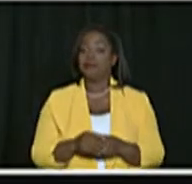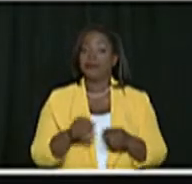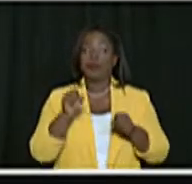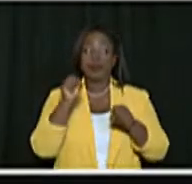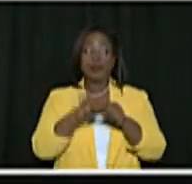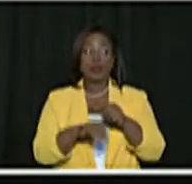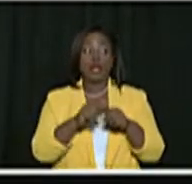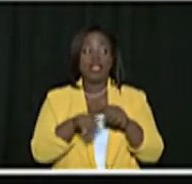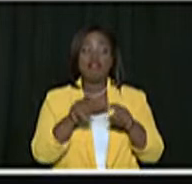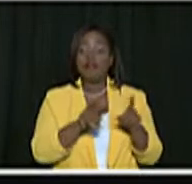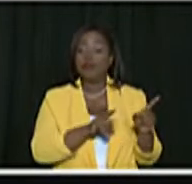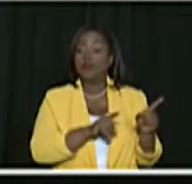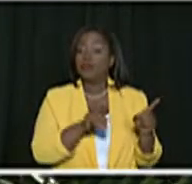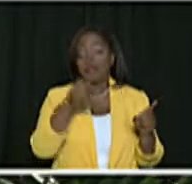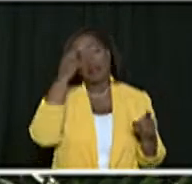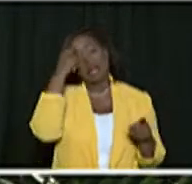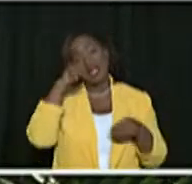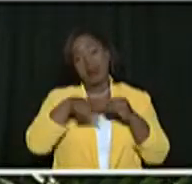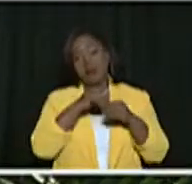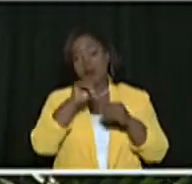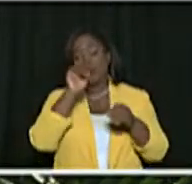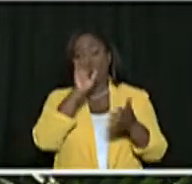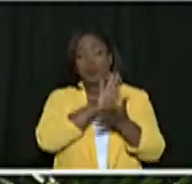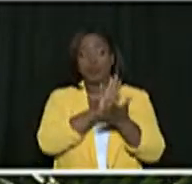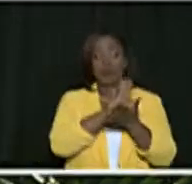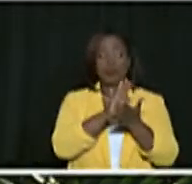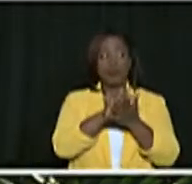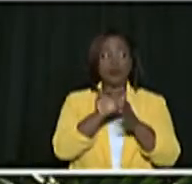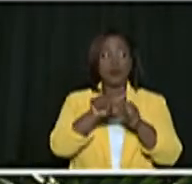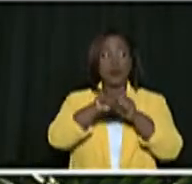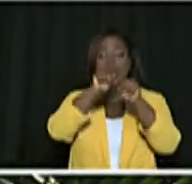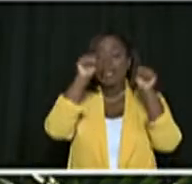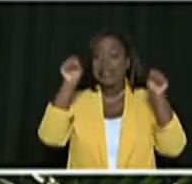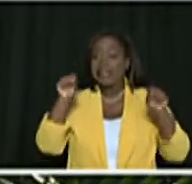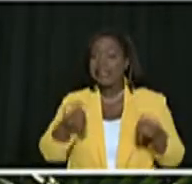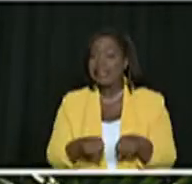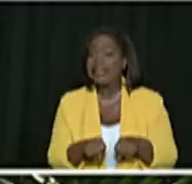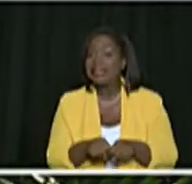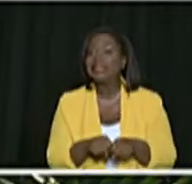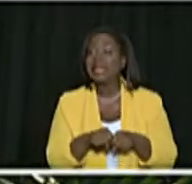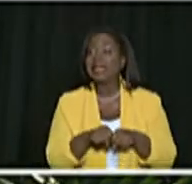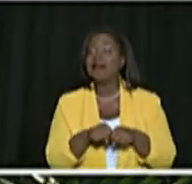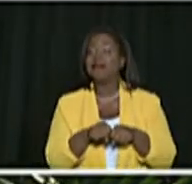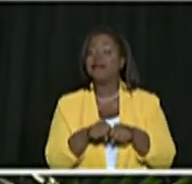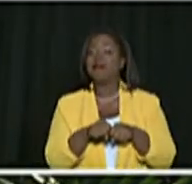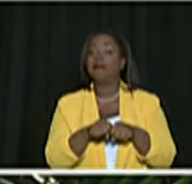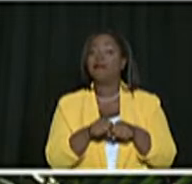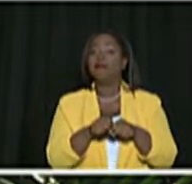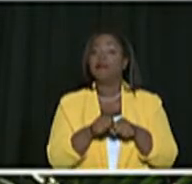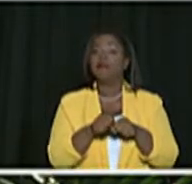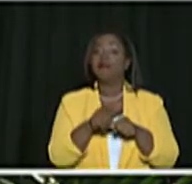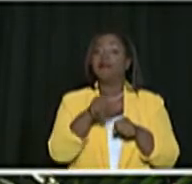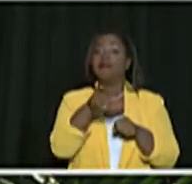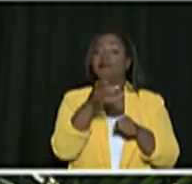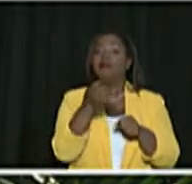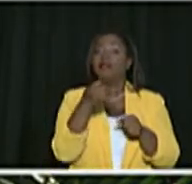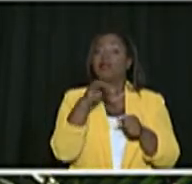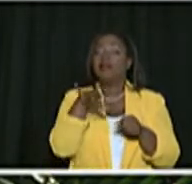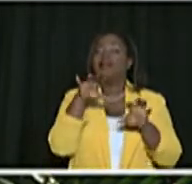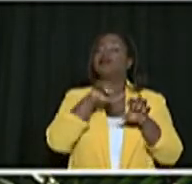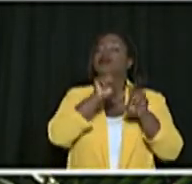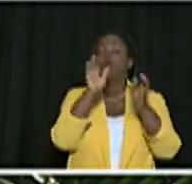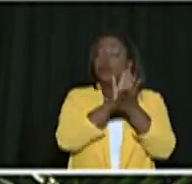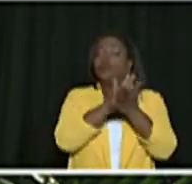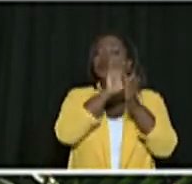structured classroom setting, so there are plans to put that in place. So we're heading in the right direction, but so